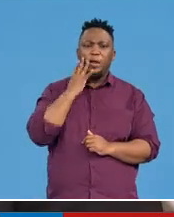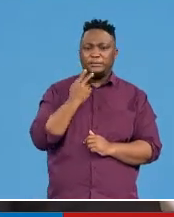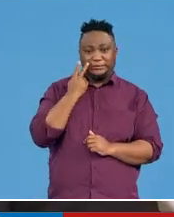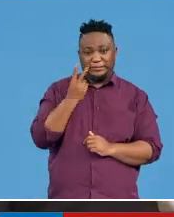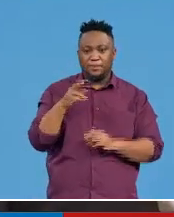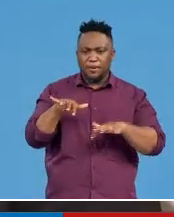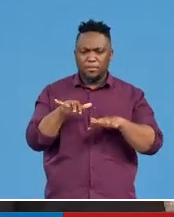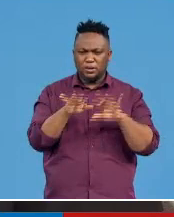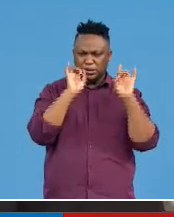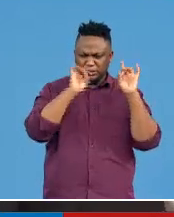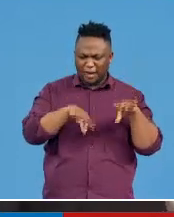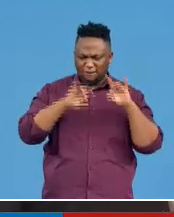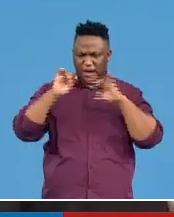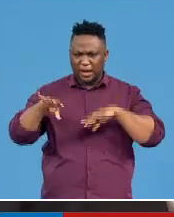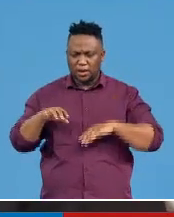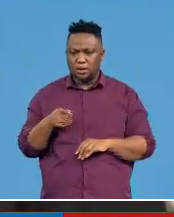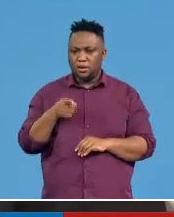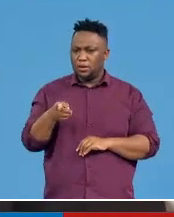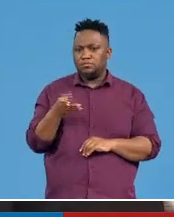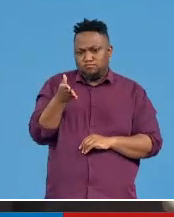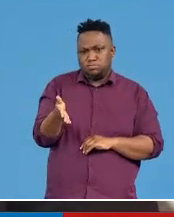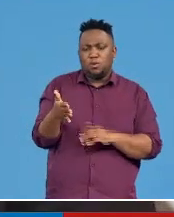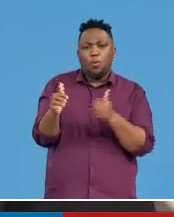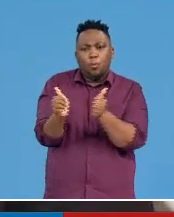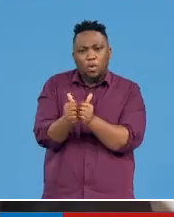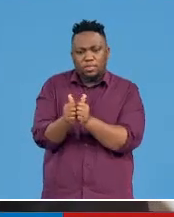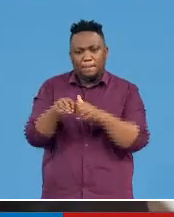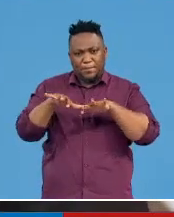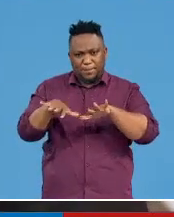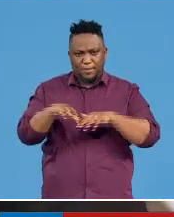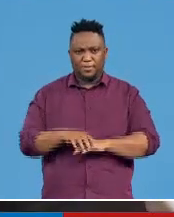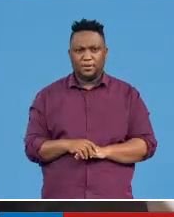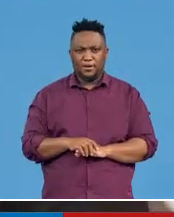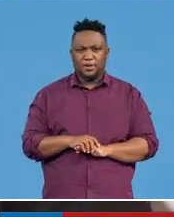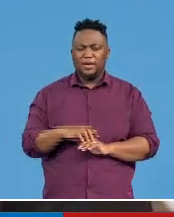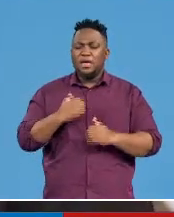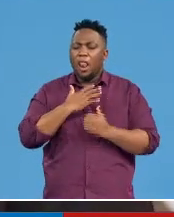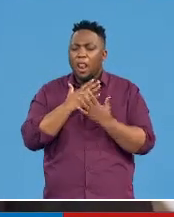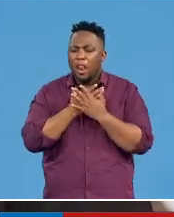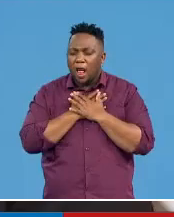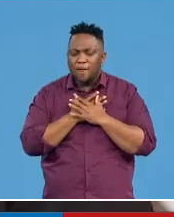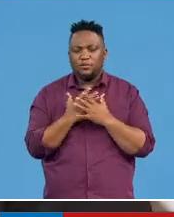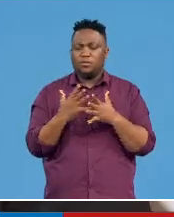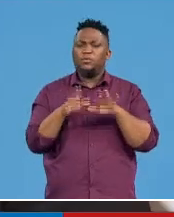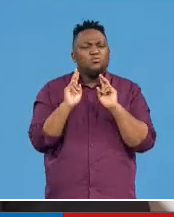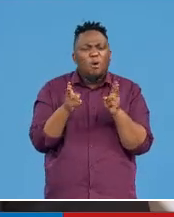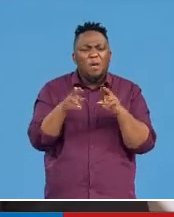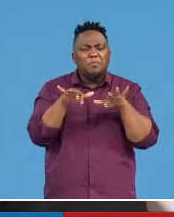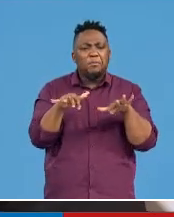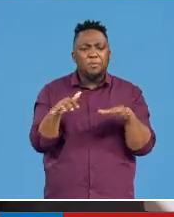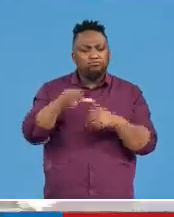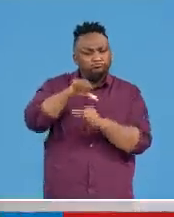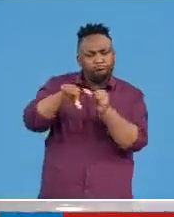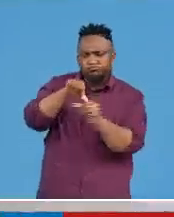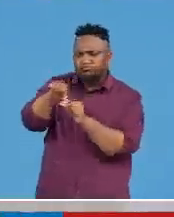are suffering, she will be there with them. She would love to work on the ground with ordinary people. And she